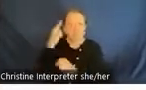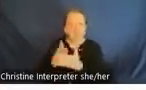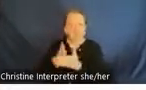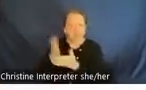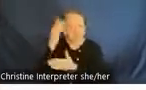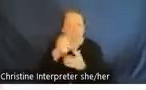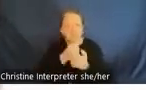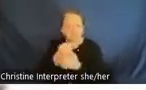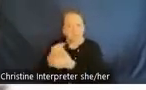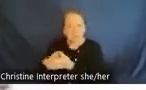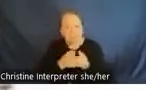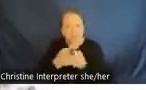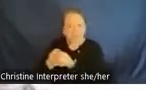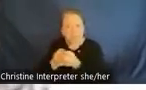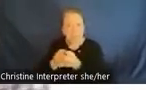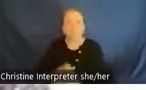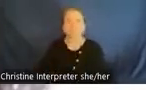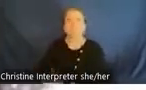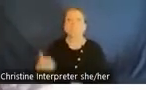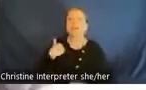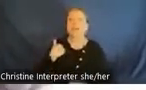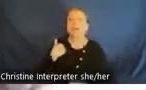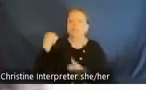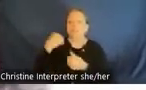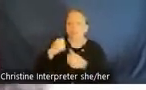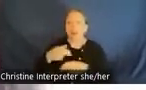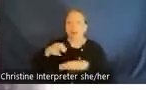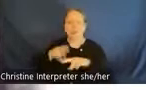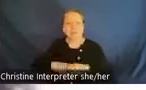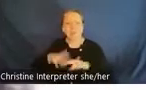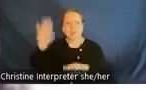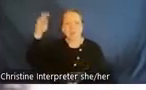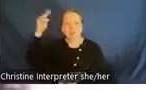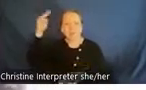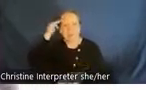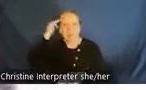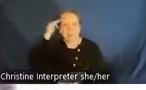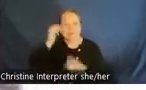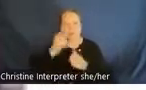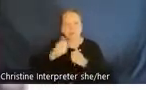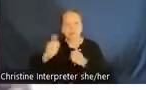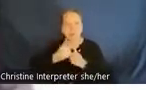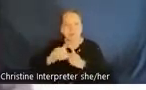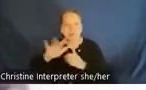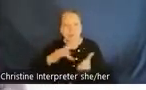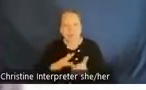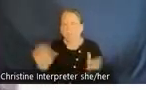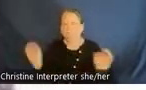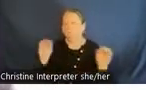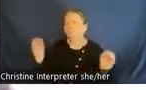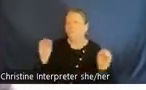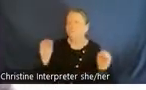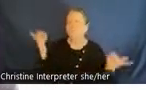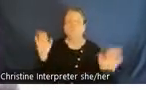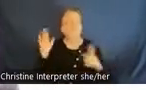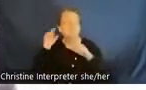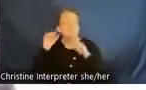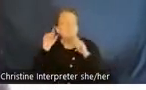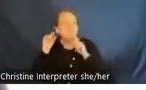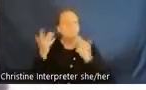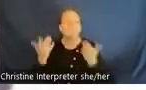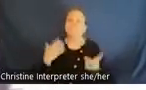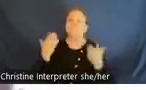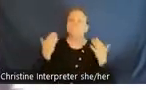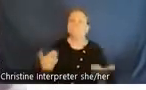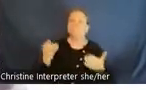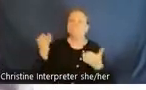I was sitting in Montpelier Transit Center and I didn't have anything to do. I was actually drawing a picture. I'm an artist and